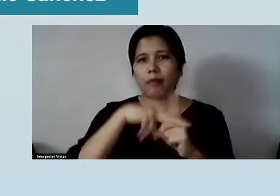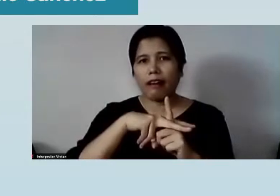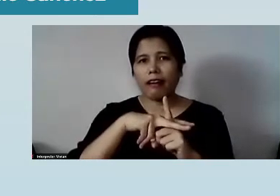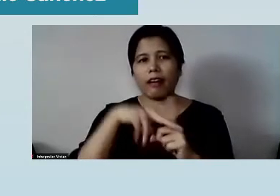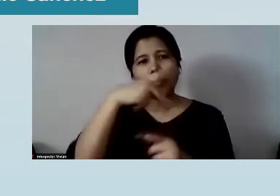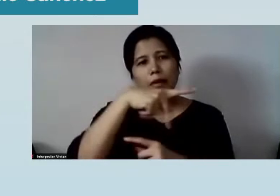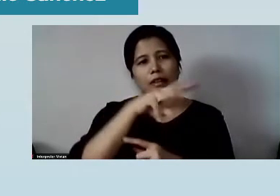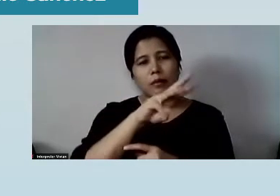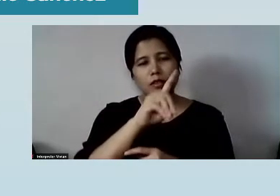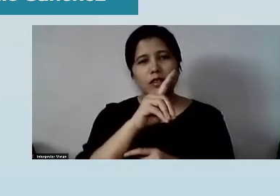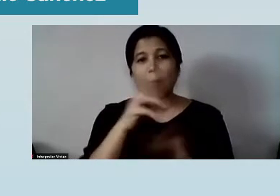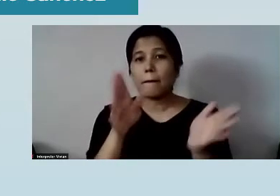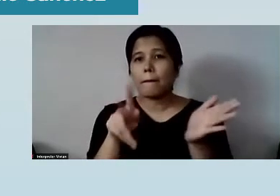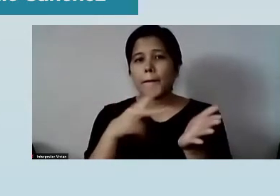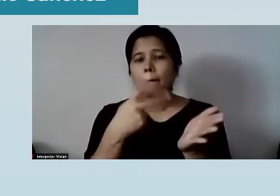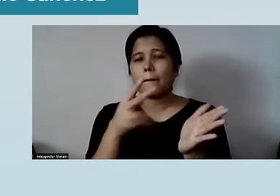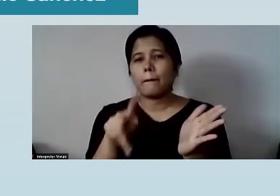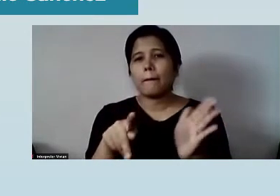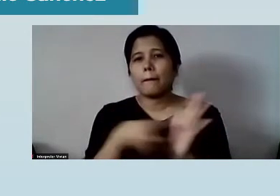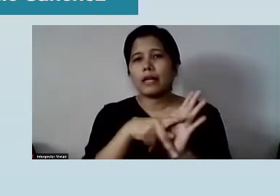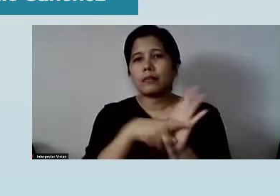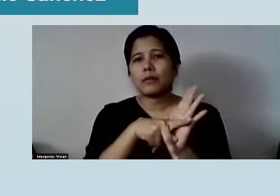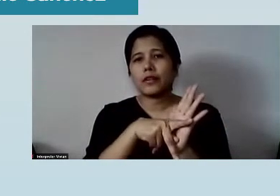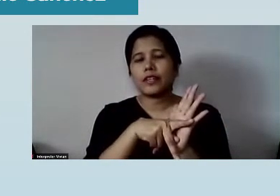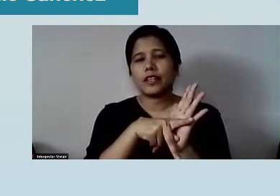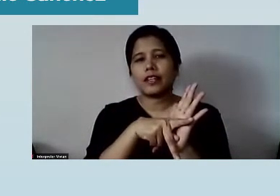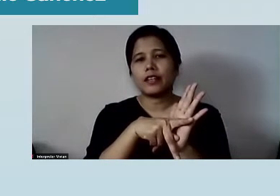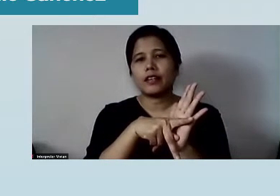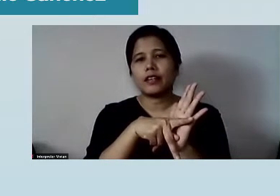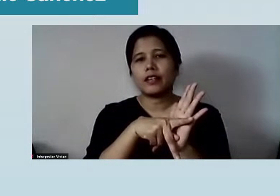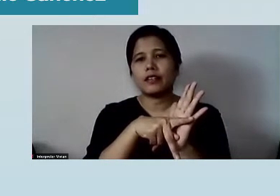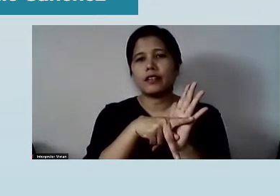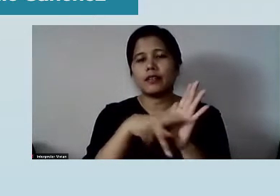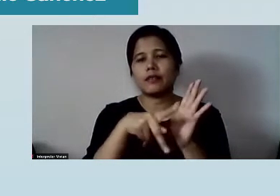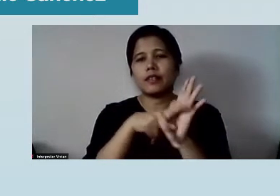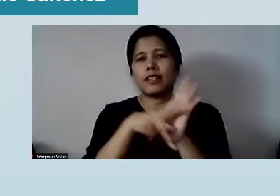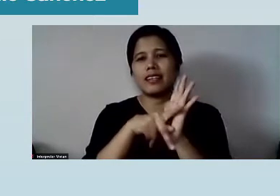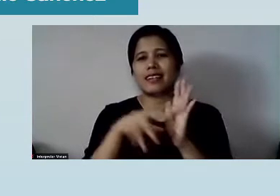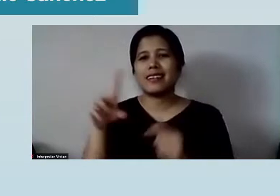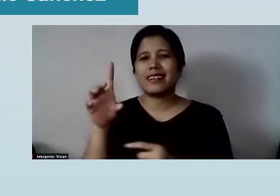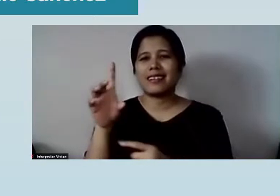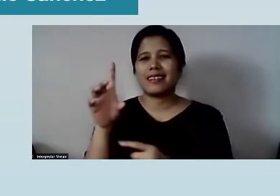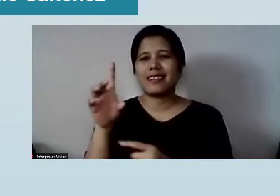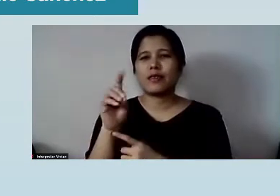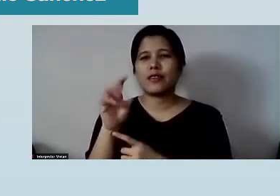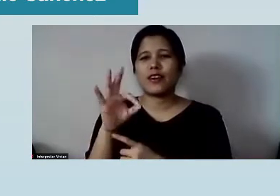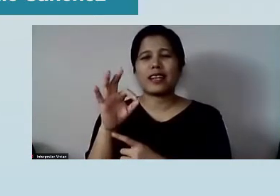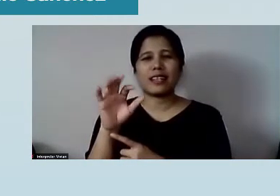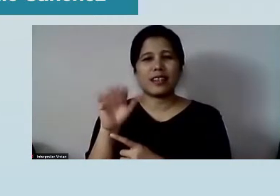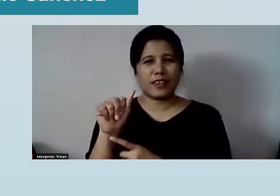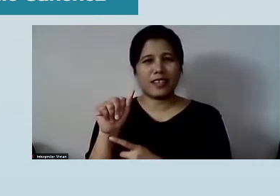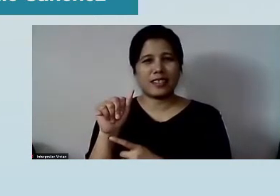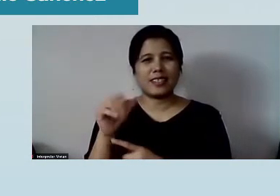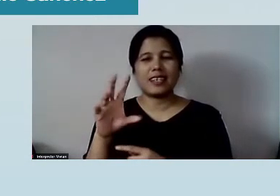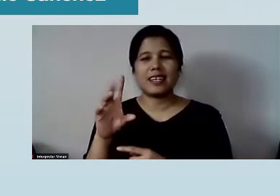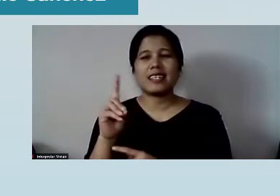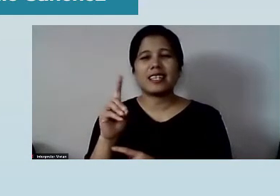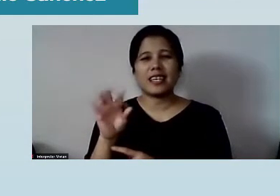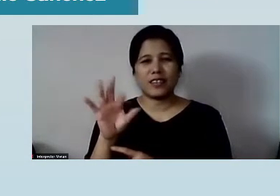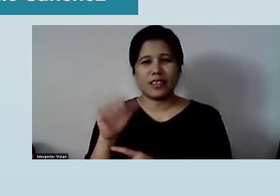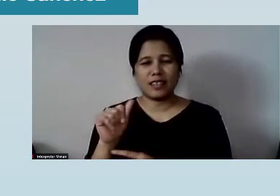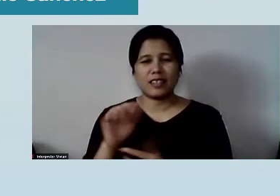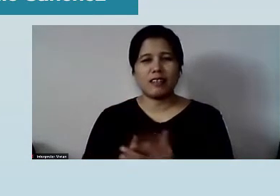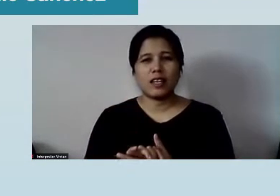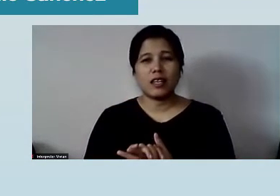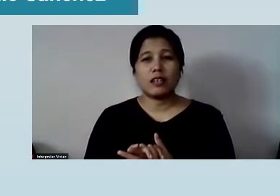ng passport sa Department of Tourism. Department of Foreign Affairs, sa consular office nila. So,